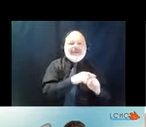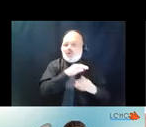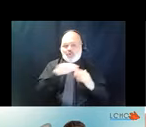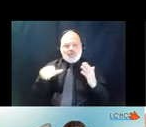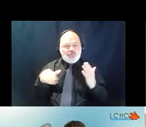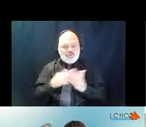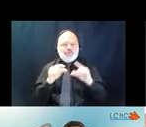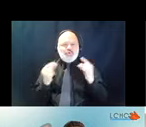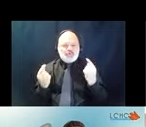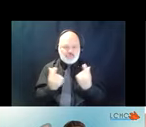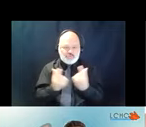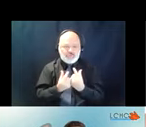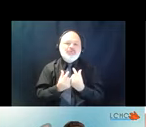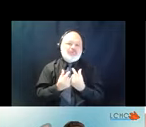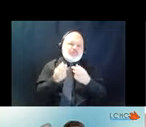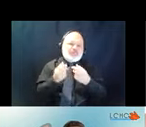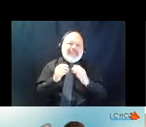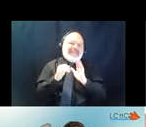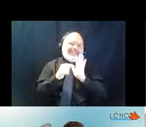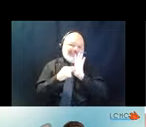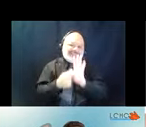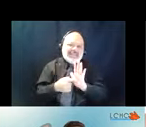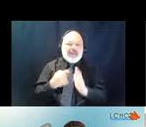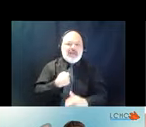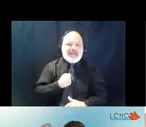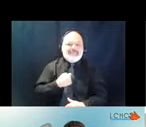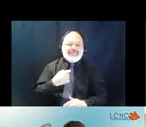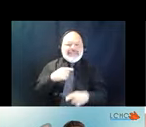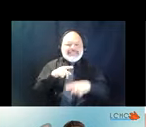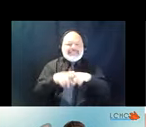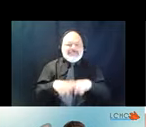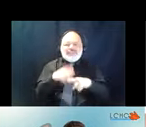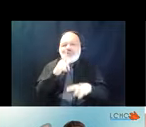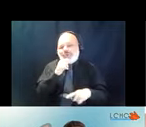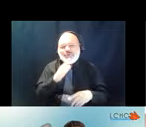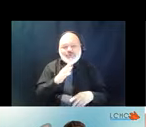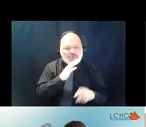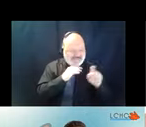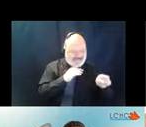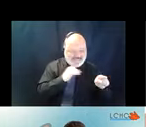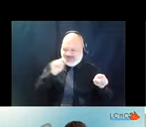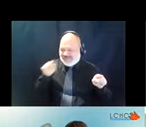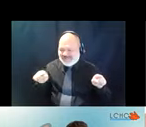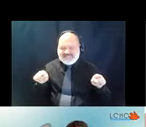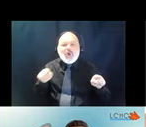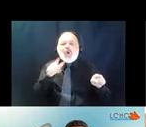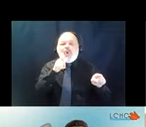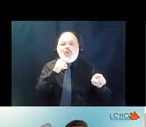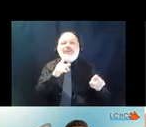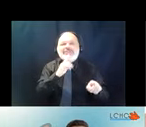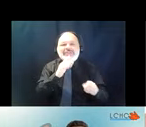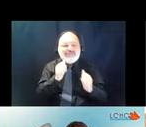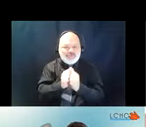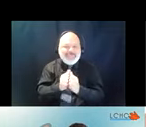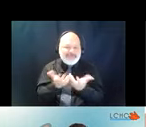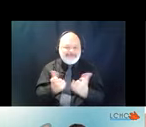more likely, are able to identify in different ways depending on the audience and who they're speaking with. So next slide.